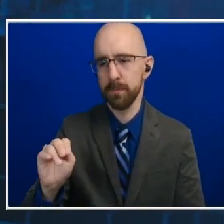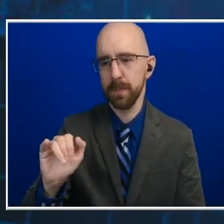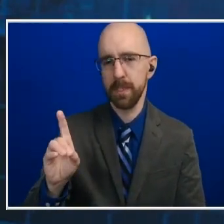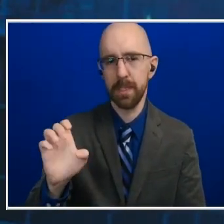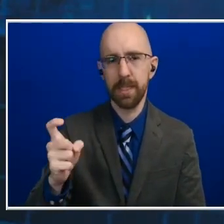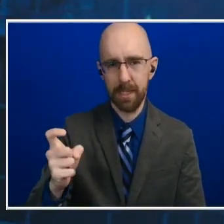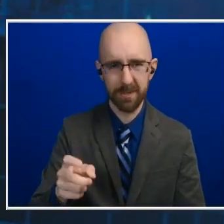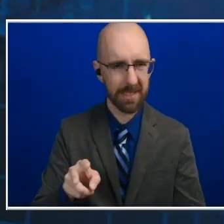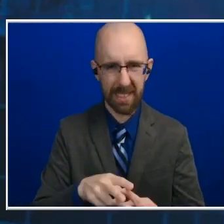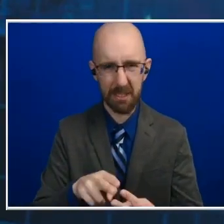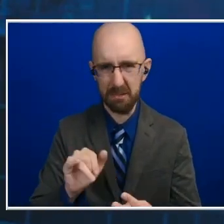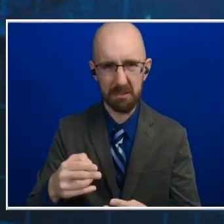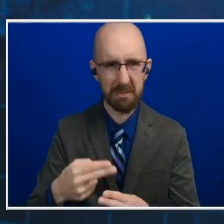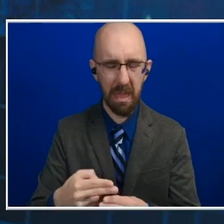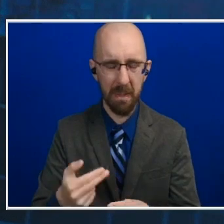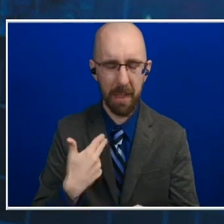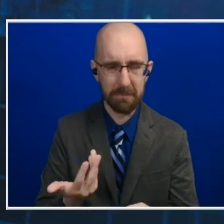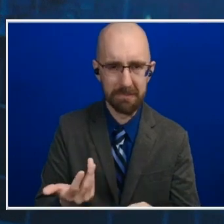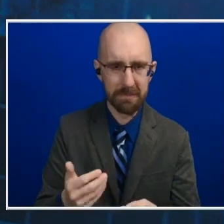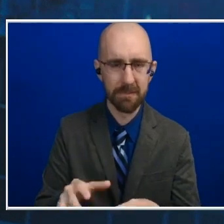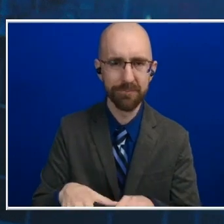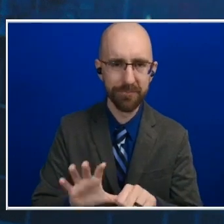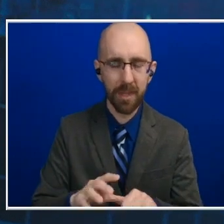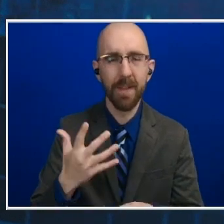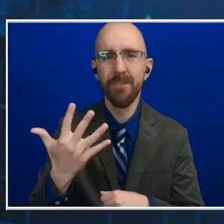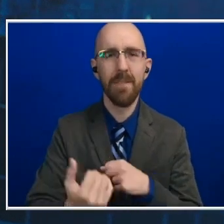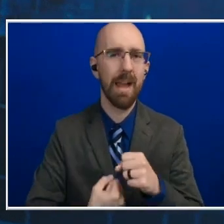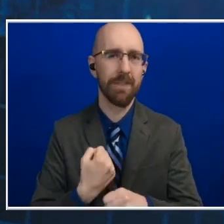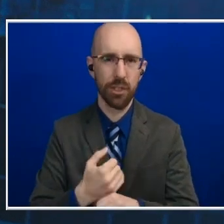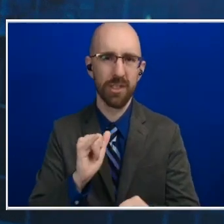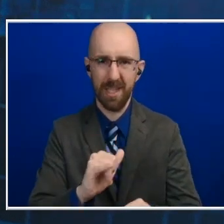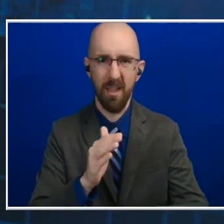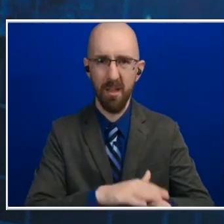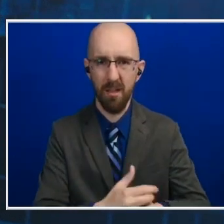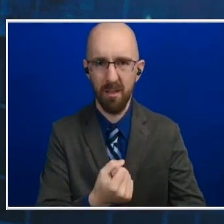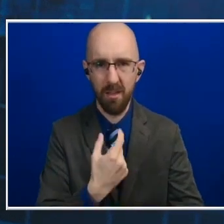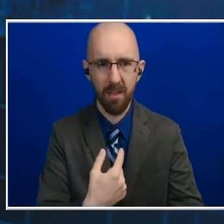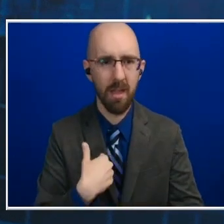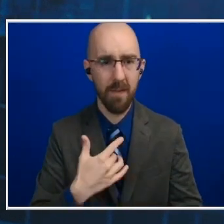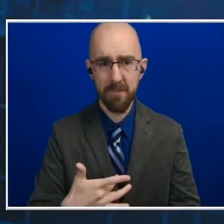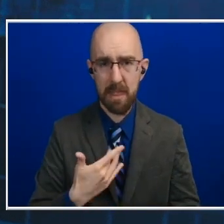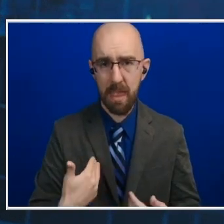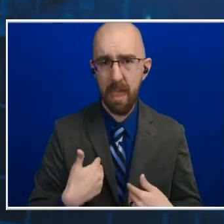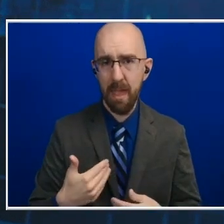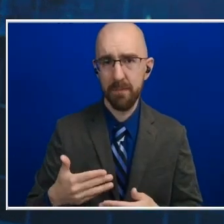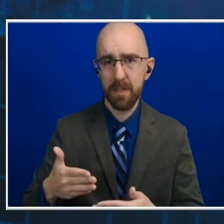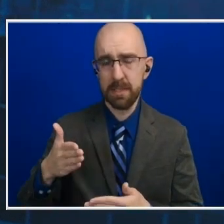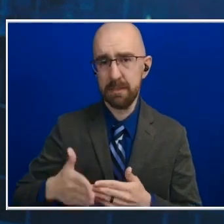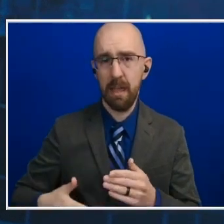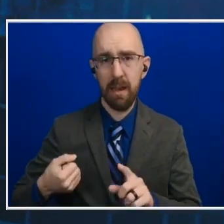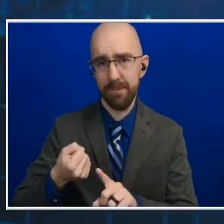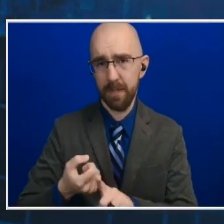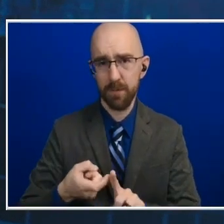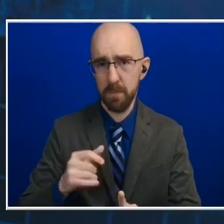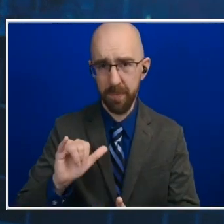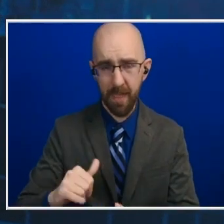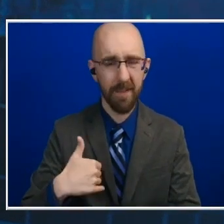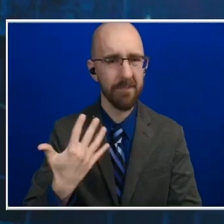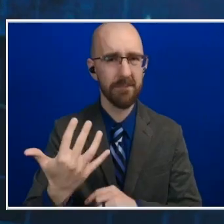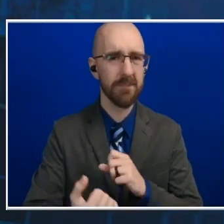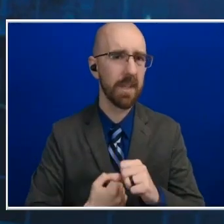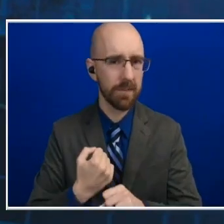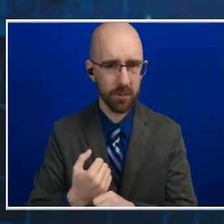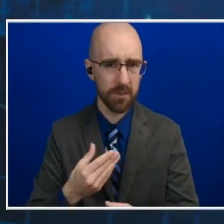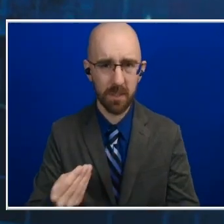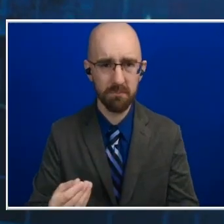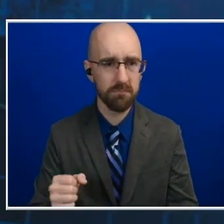So did that for about 5 years. I don't feel like I ever had any side effects from that. Did that for 5 years, and yeah, this